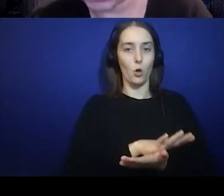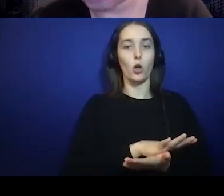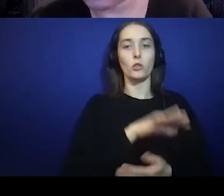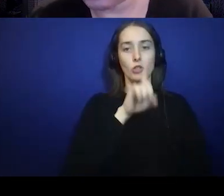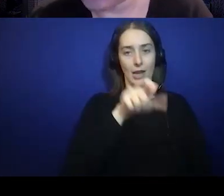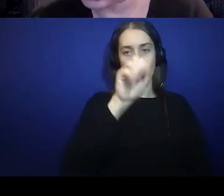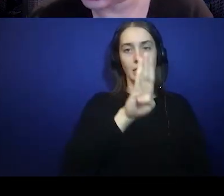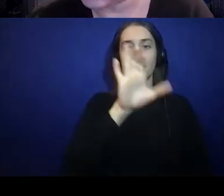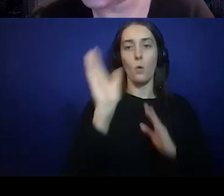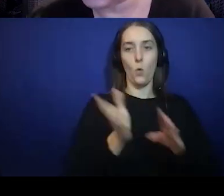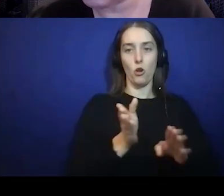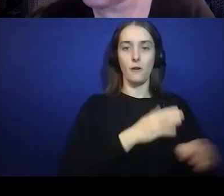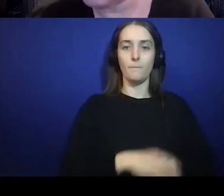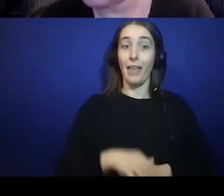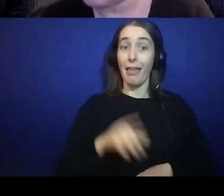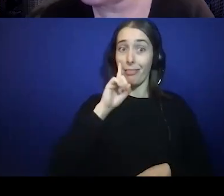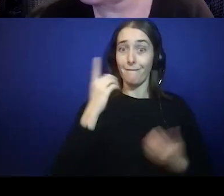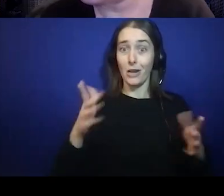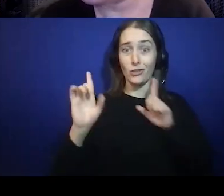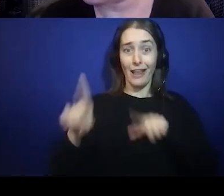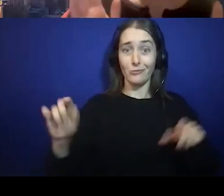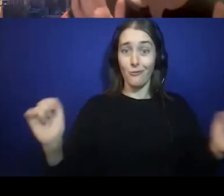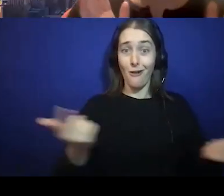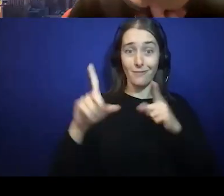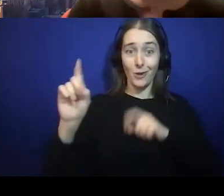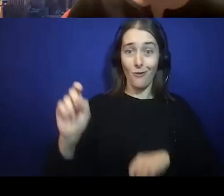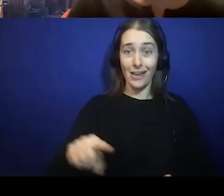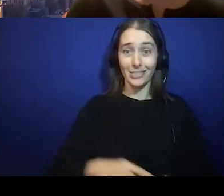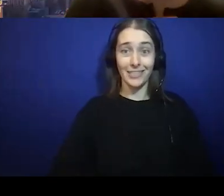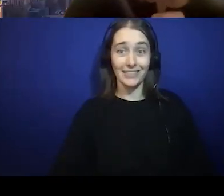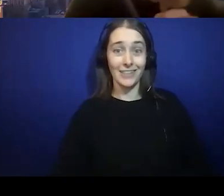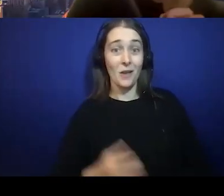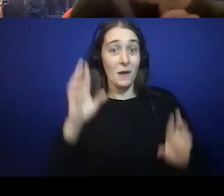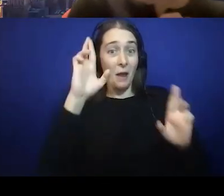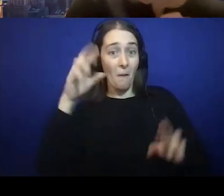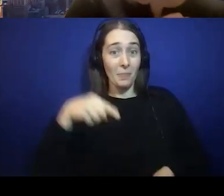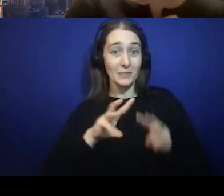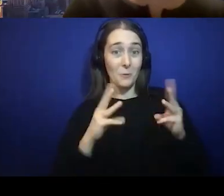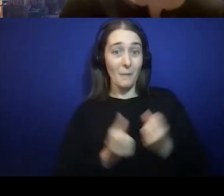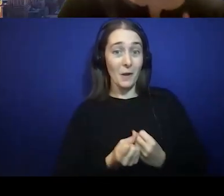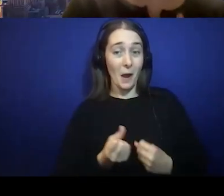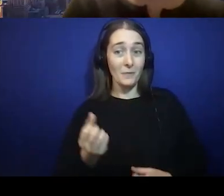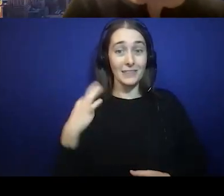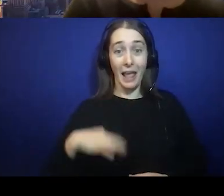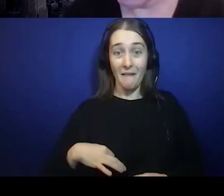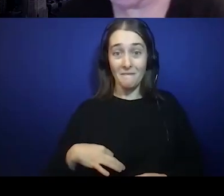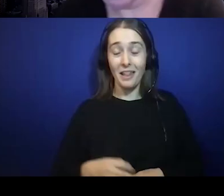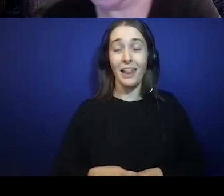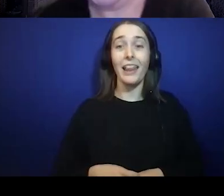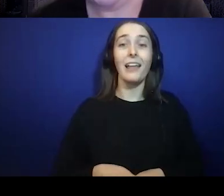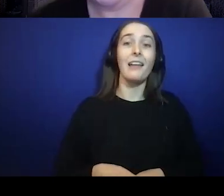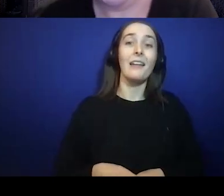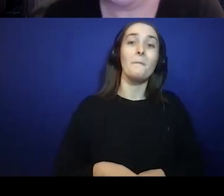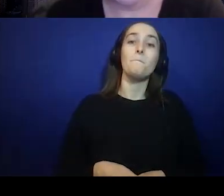besides that, we got all of the questions. We hope Look this at that. webinar was helpful. Yeah.